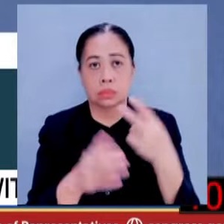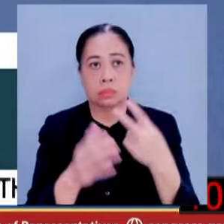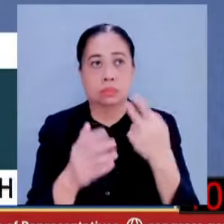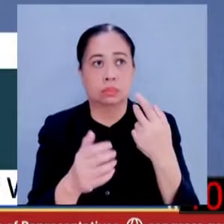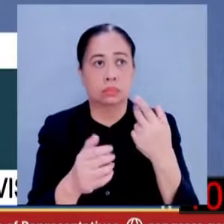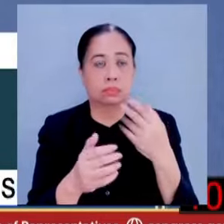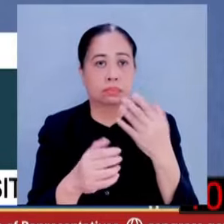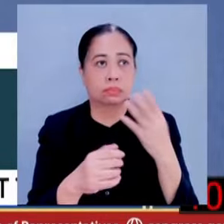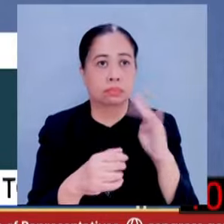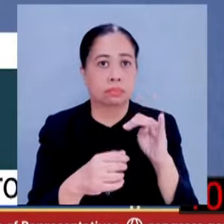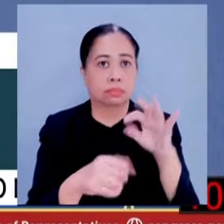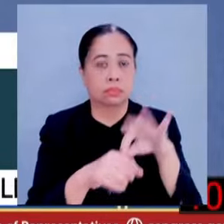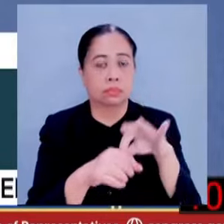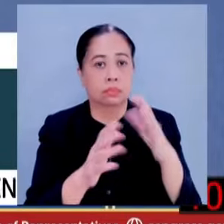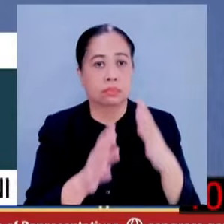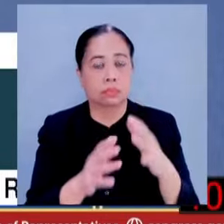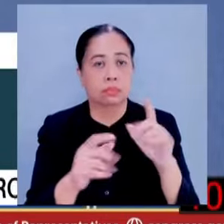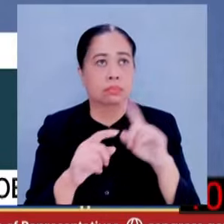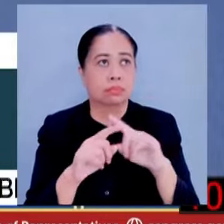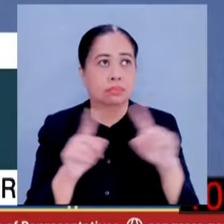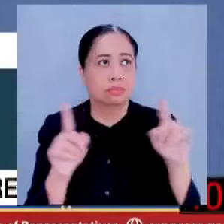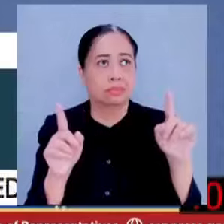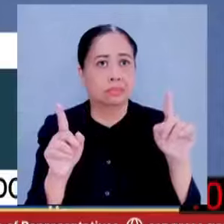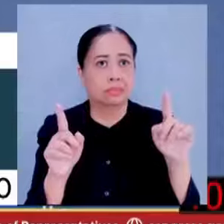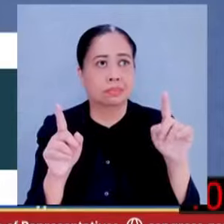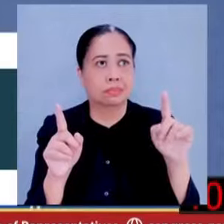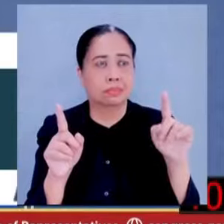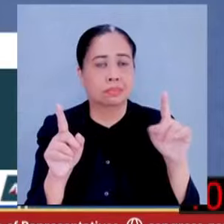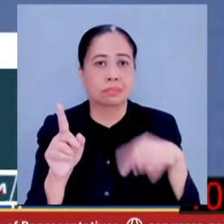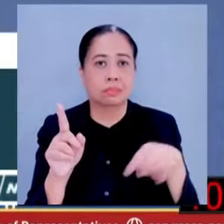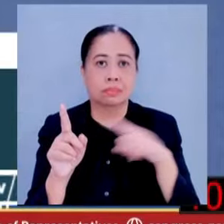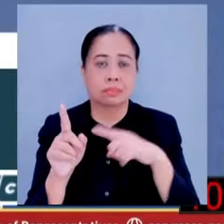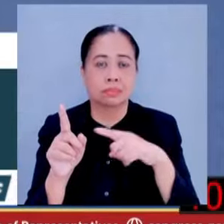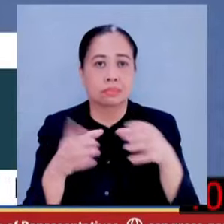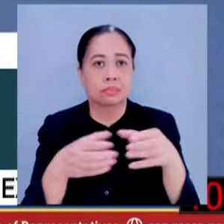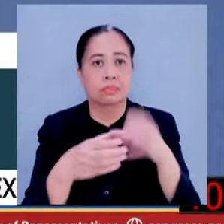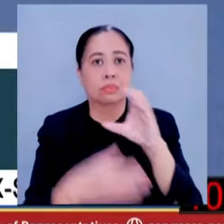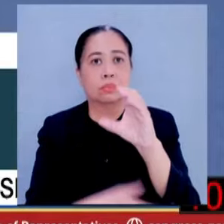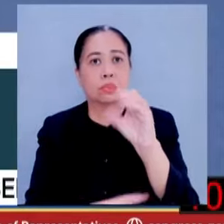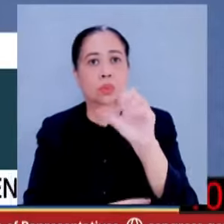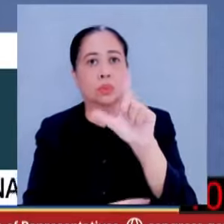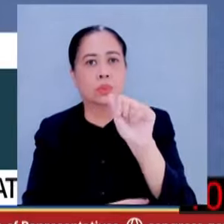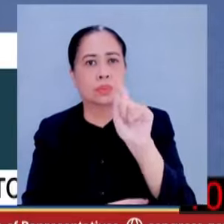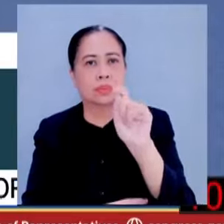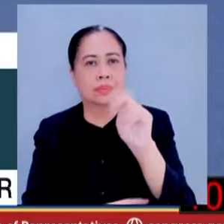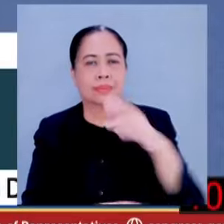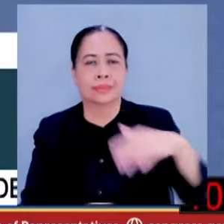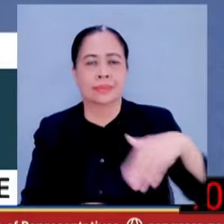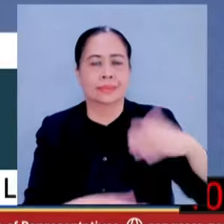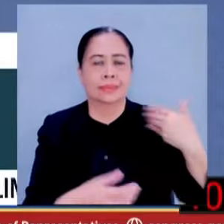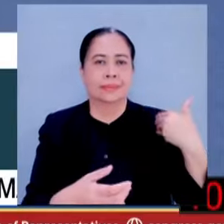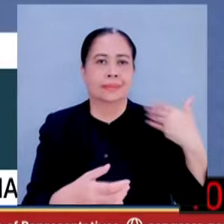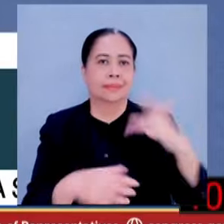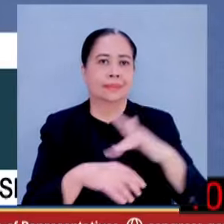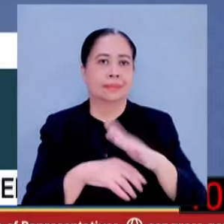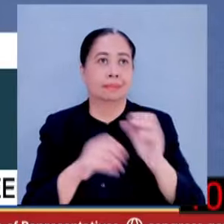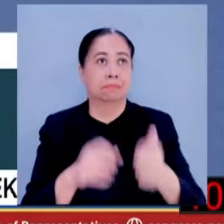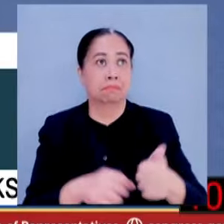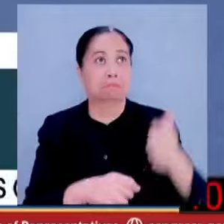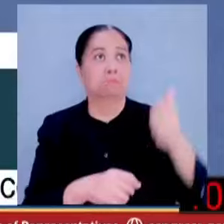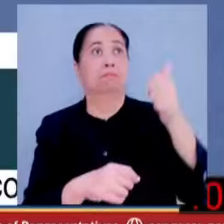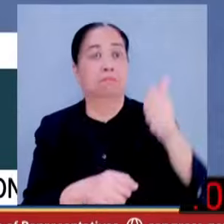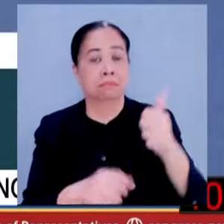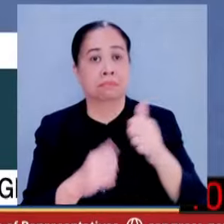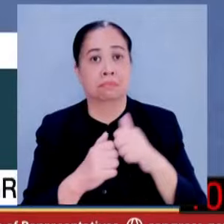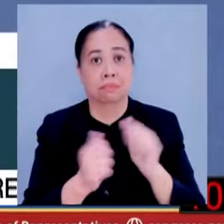the voters. But then, insofar as coalition is concerned, it's too early to say that if we win,